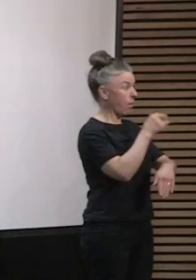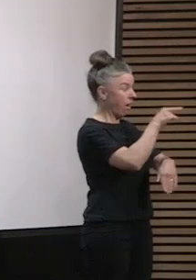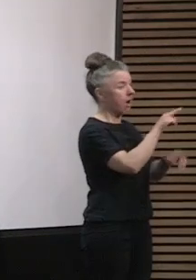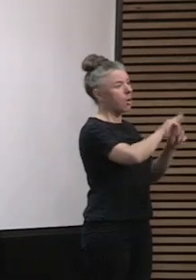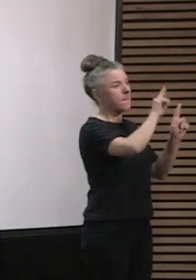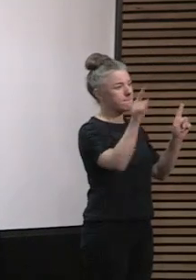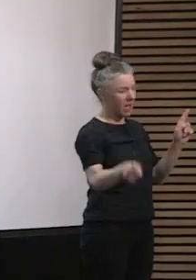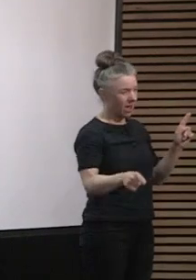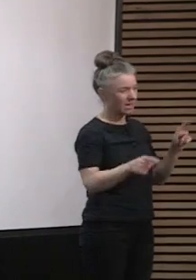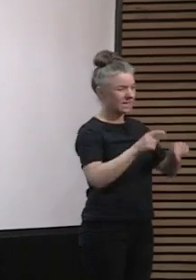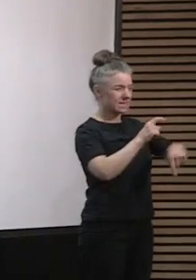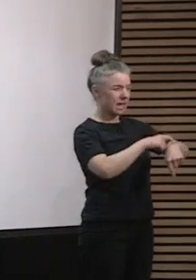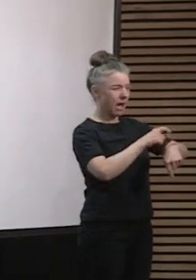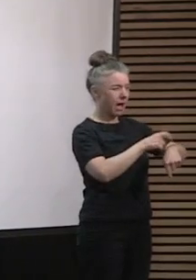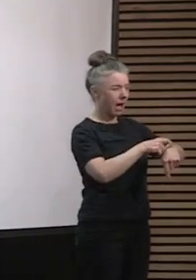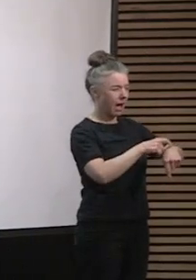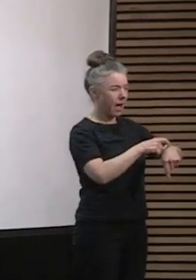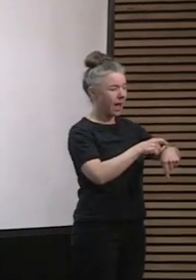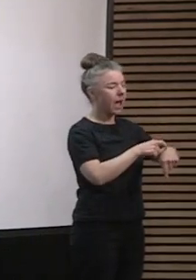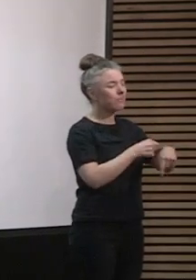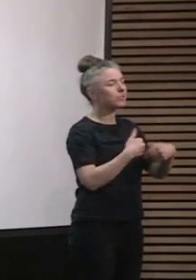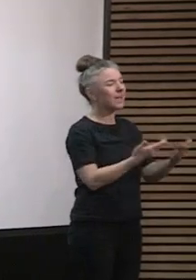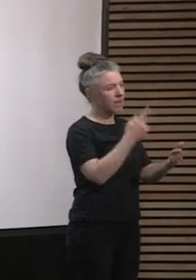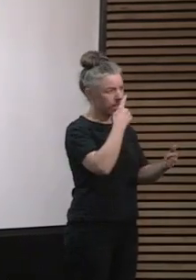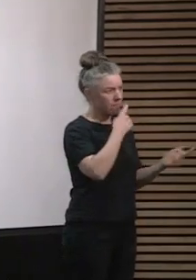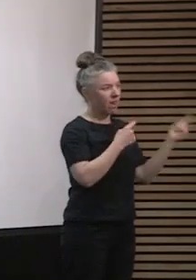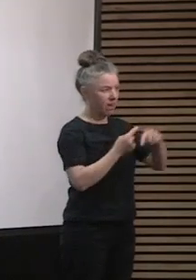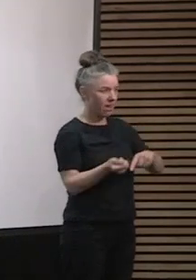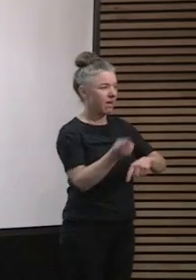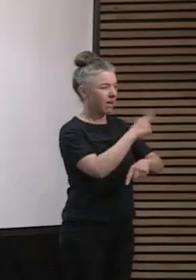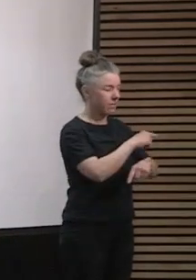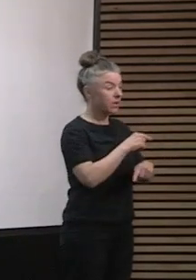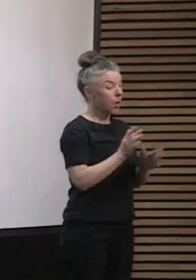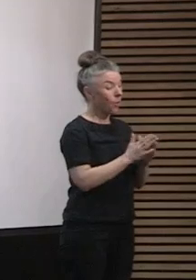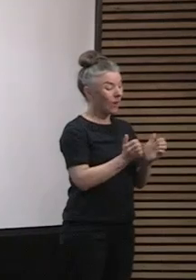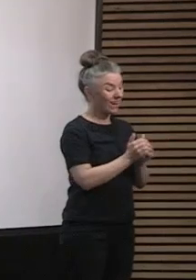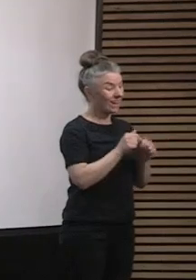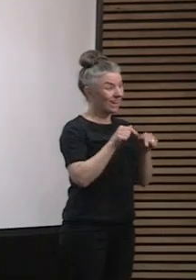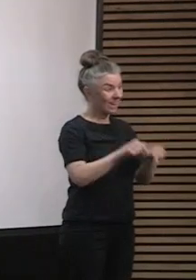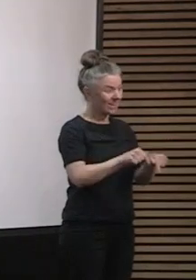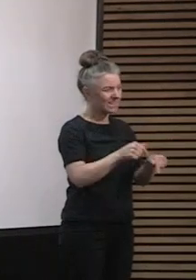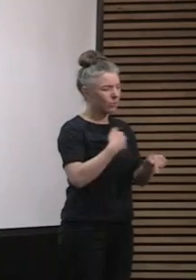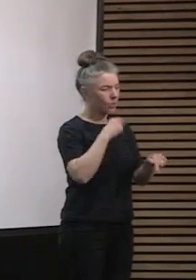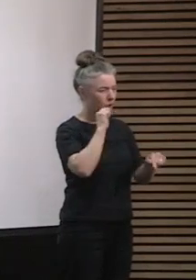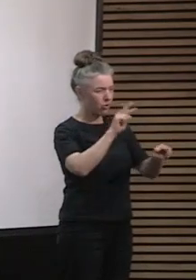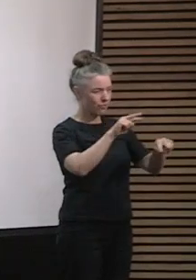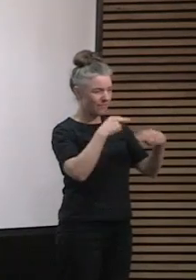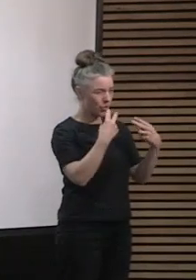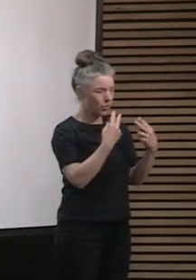little bit longer than when the orders came in. What we're going to do over the weekend is look at the way that this is operating at